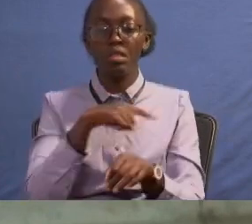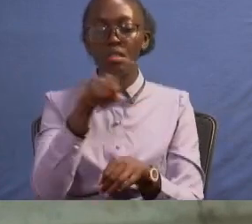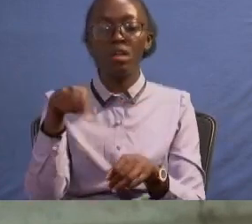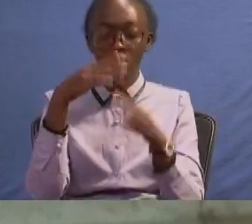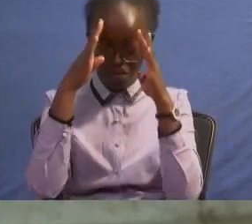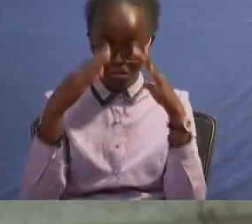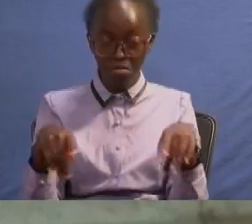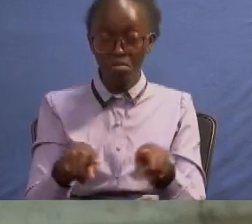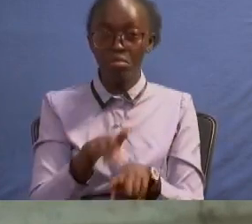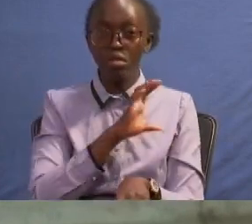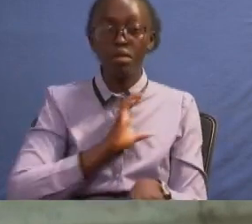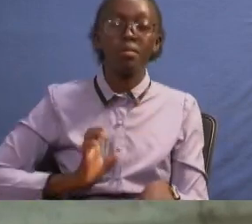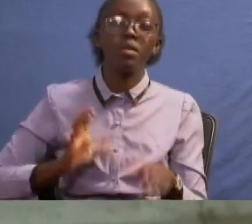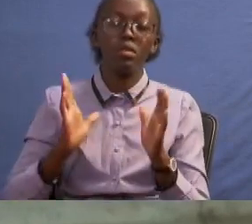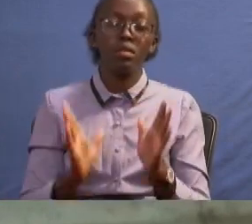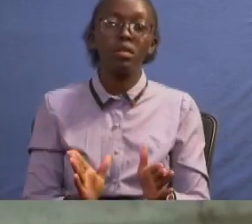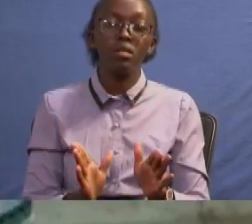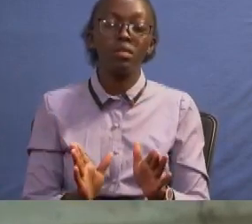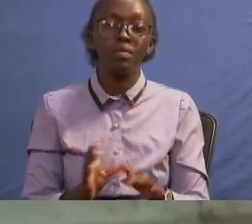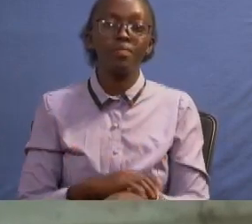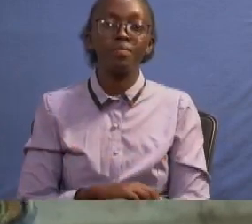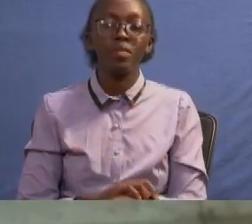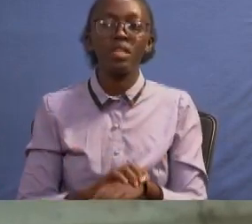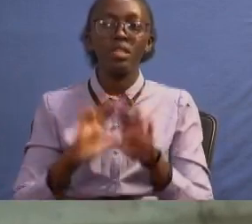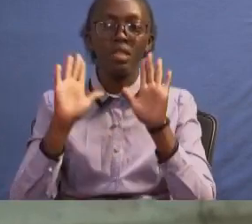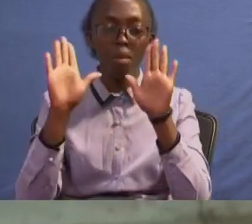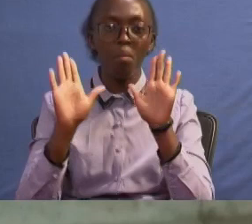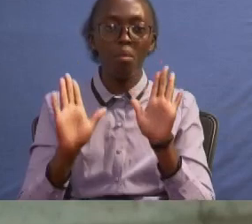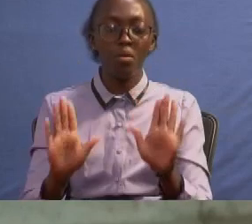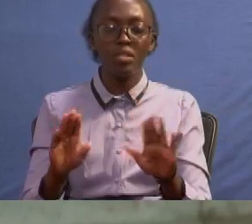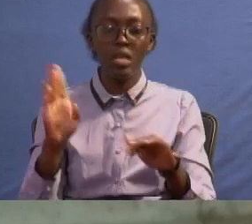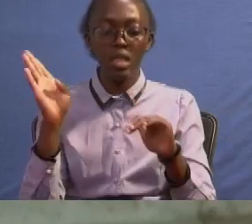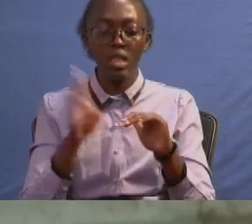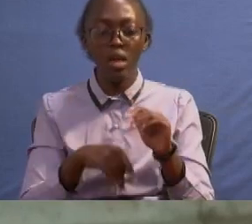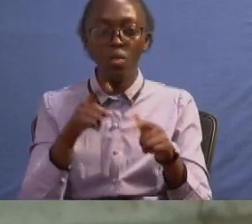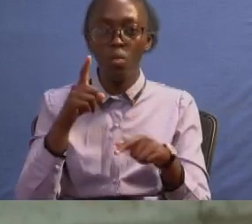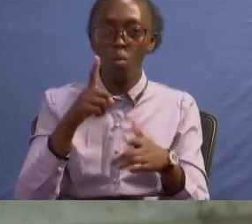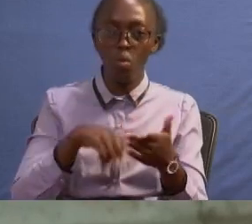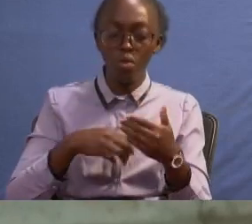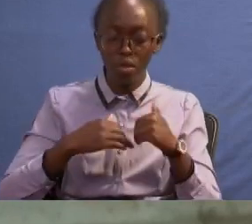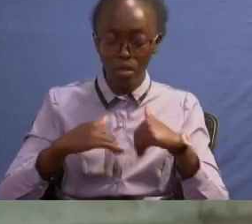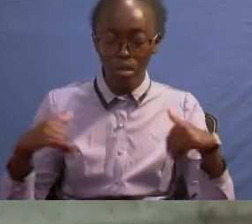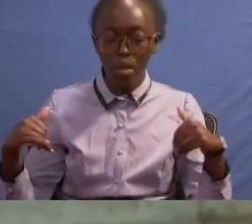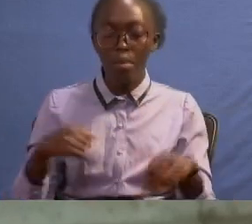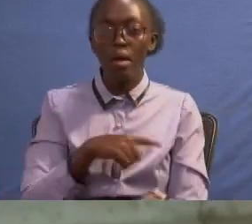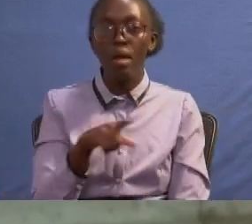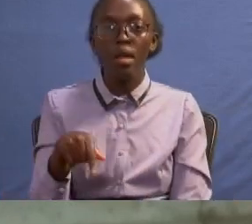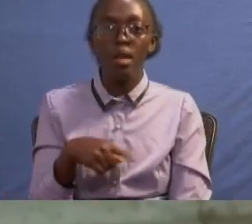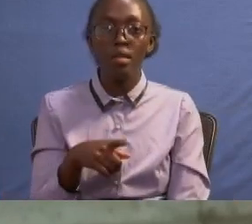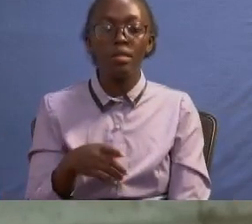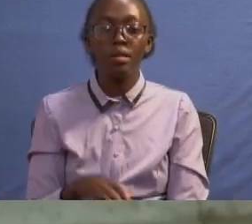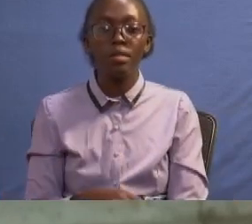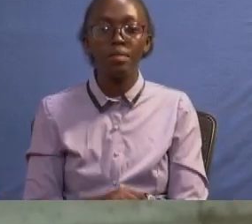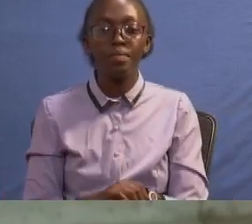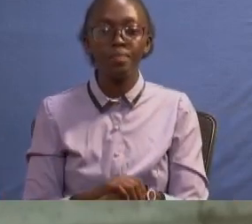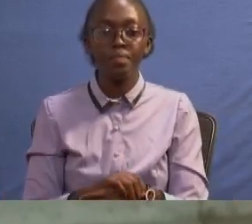is greater and more significant than what separates us. And so as humanity, and